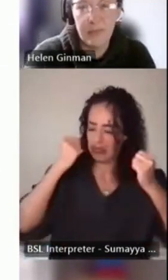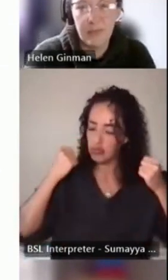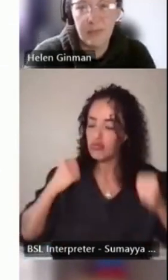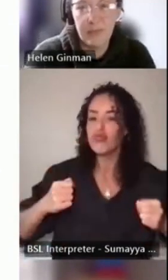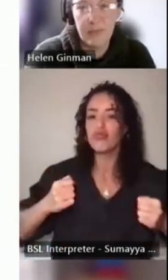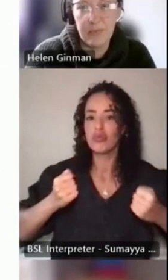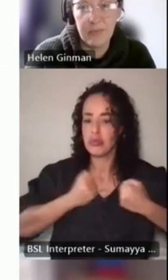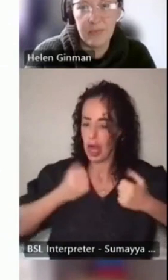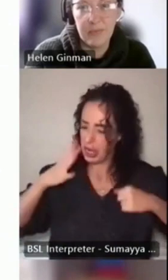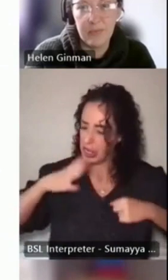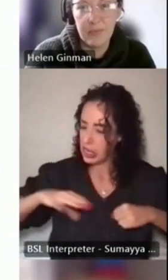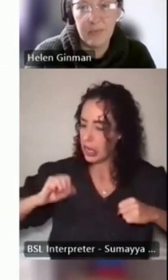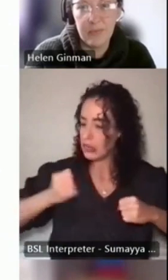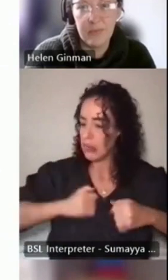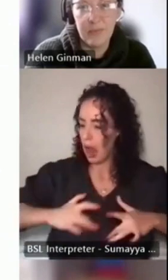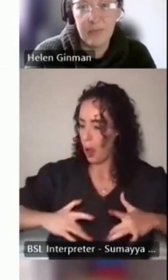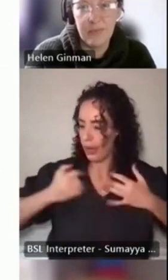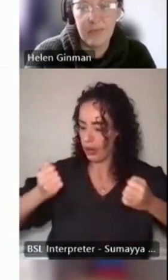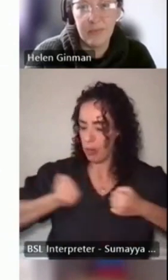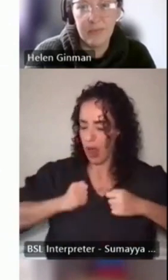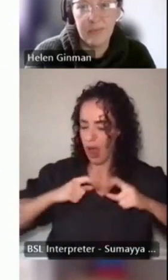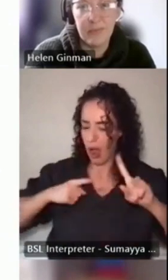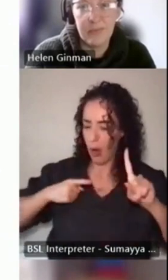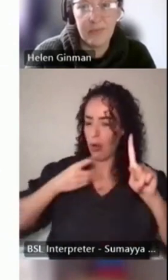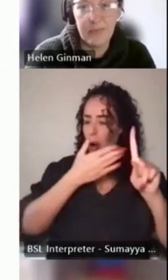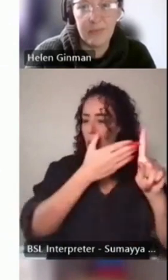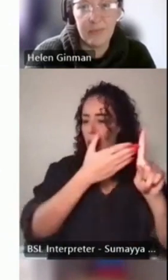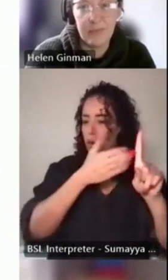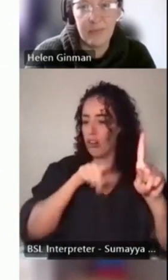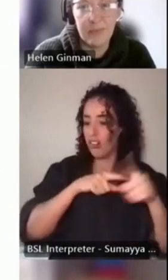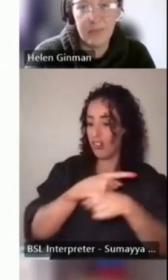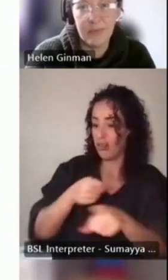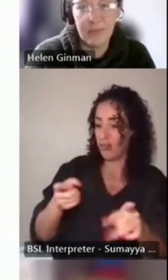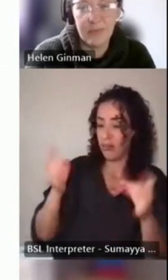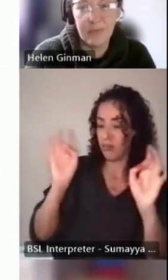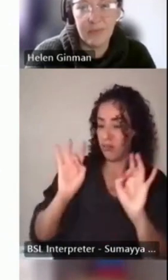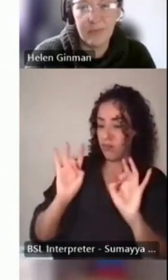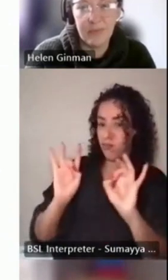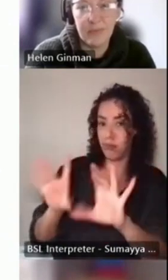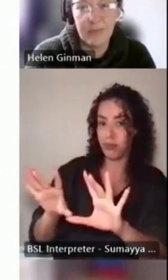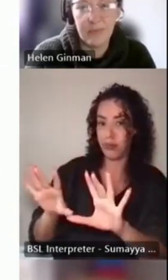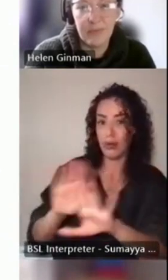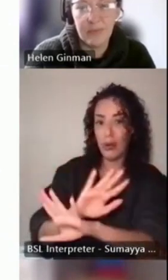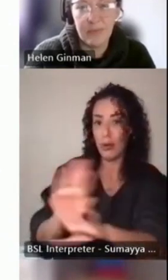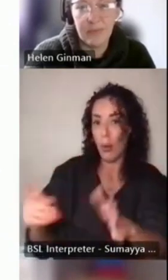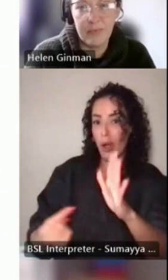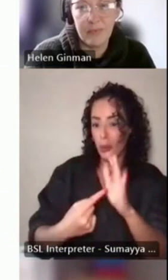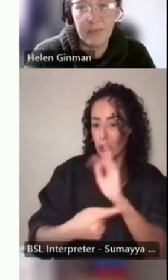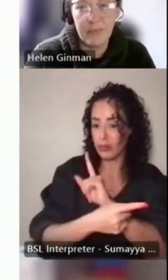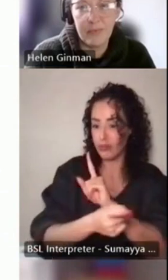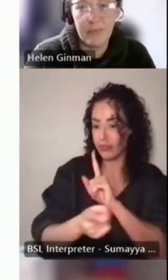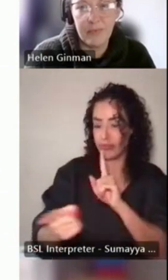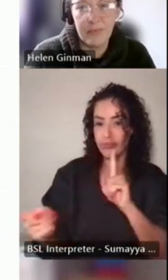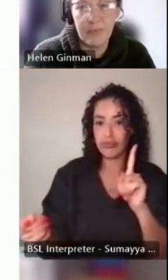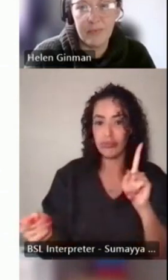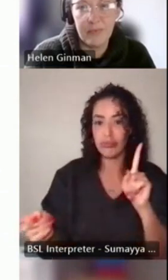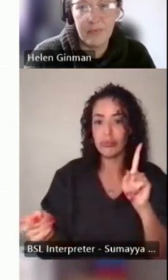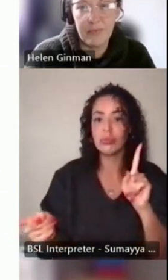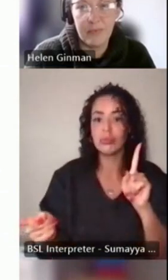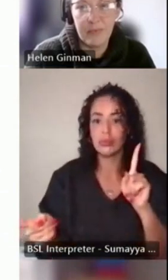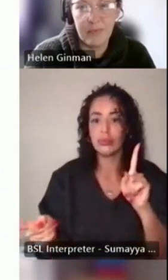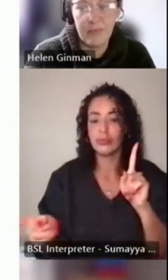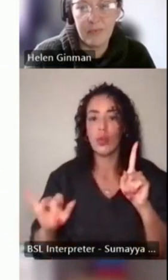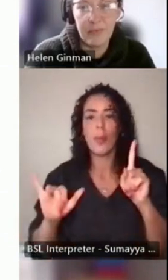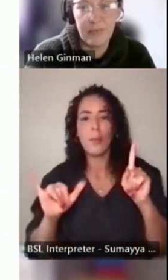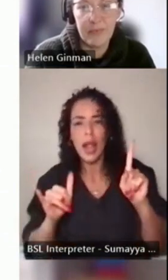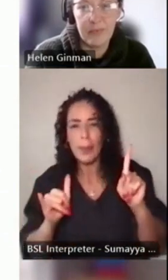or goals without much regard for the interests of others. So that might seem on the surface